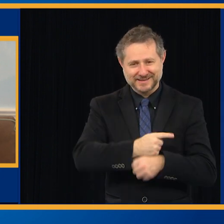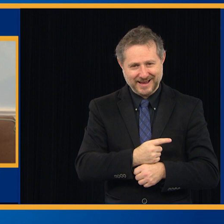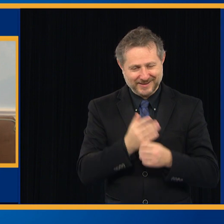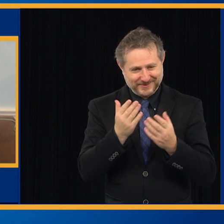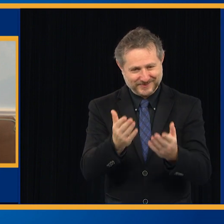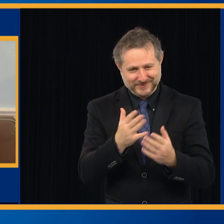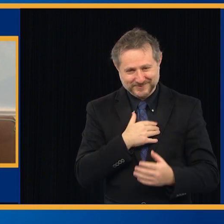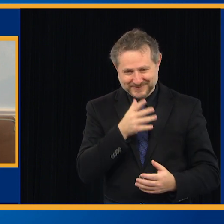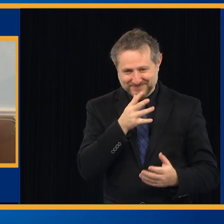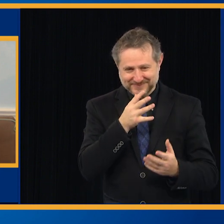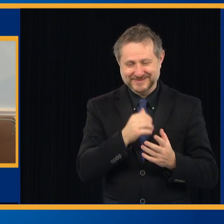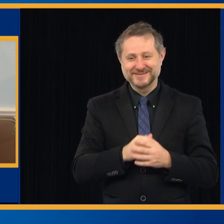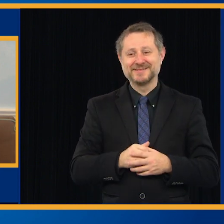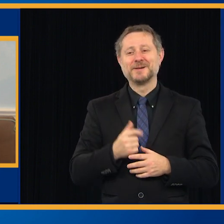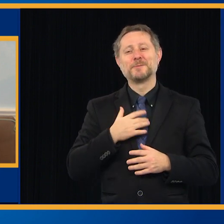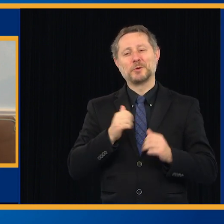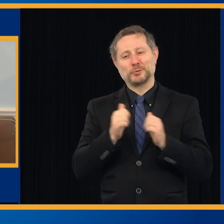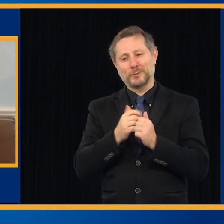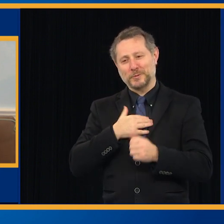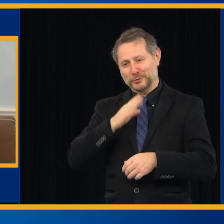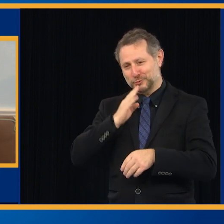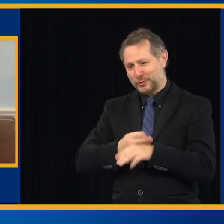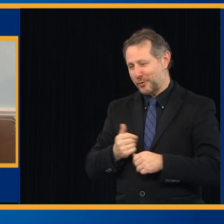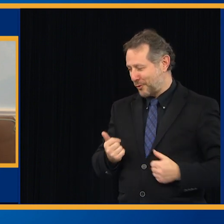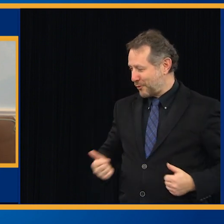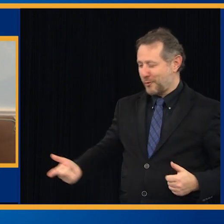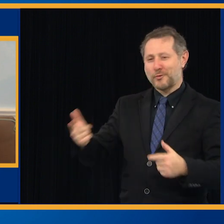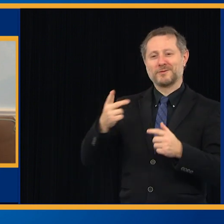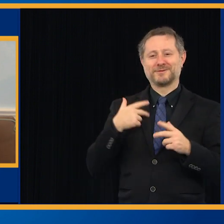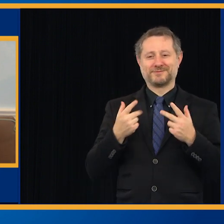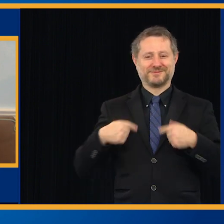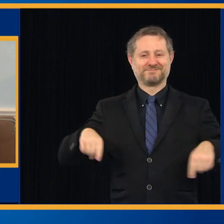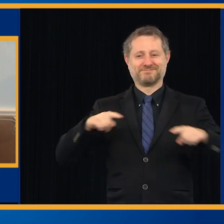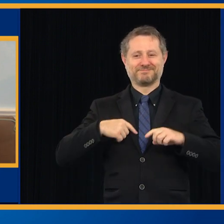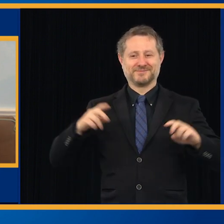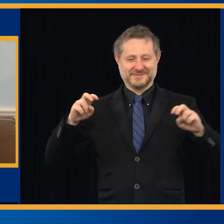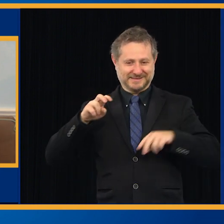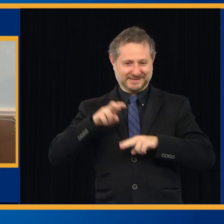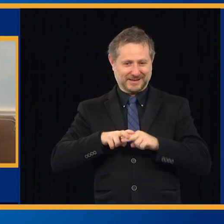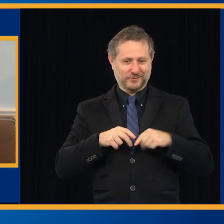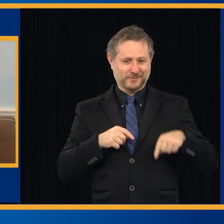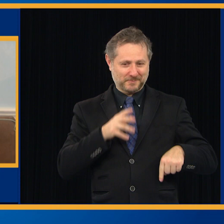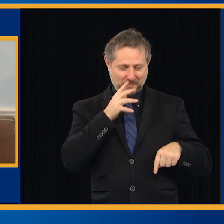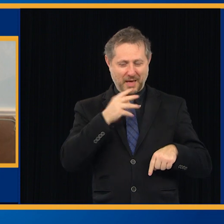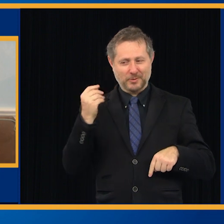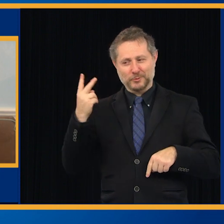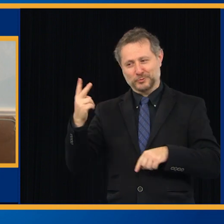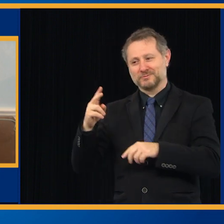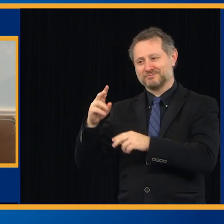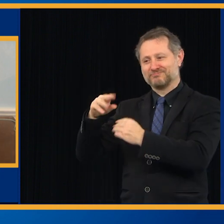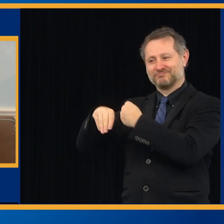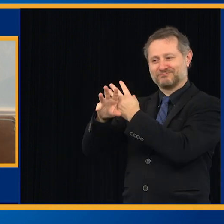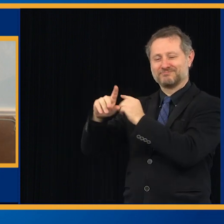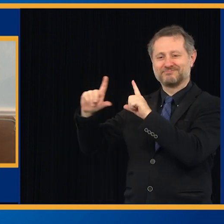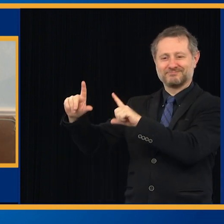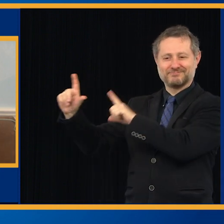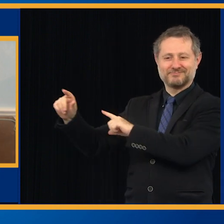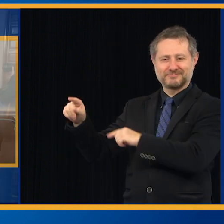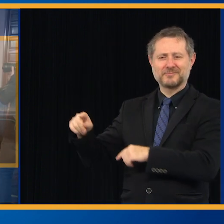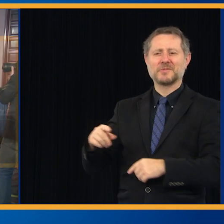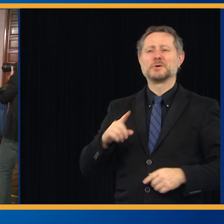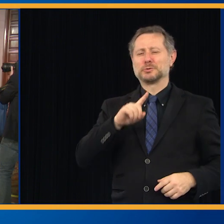with my daughters. They're all here through one means or the other, whatever this is, Zoom this, Zoom